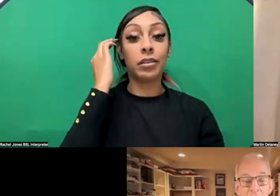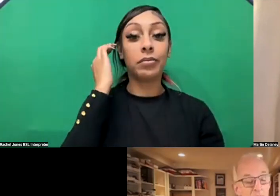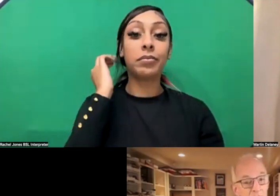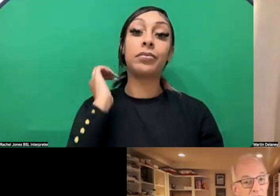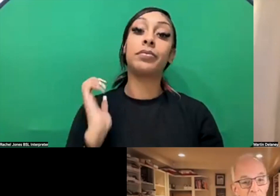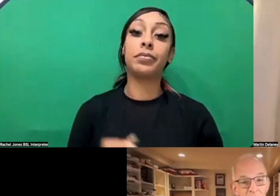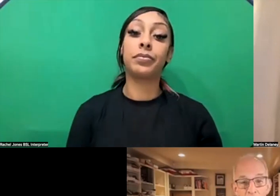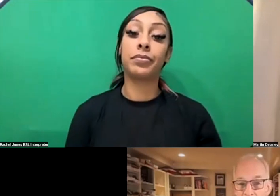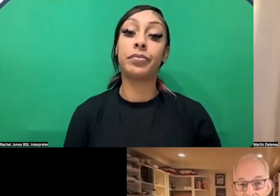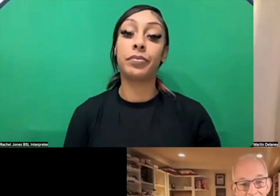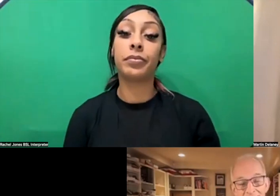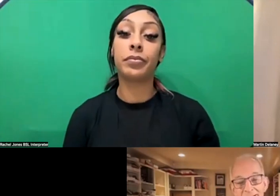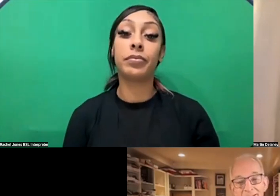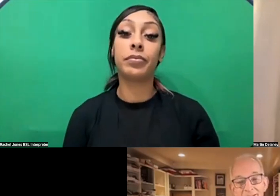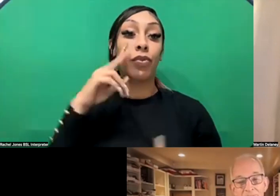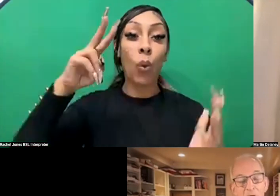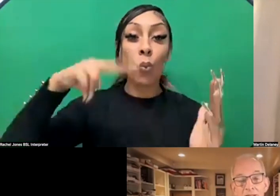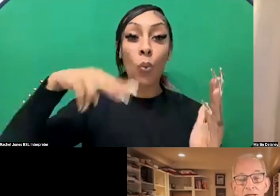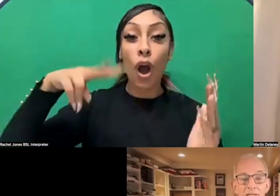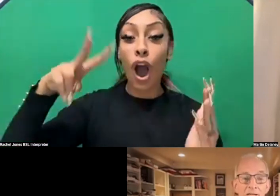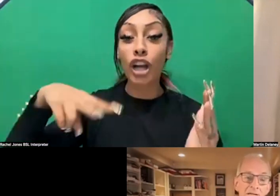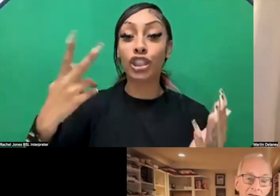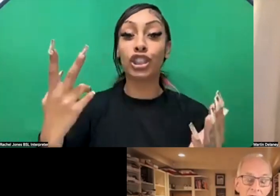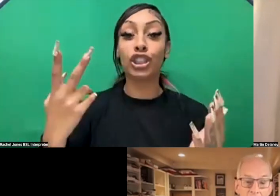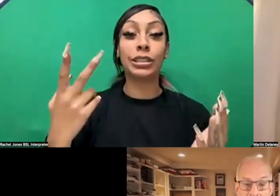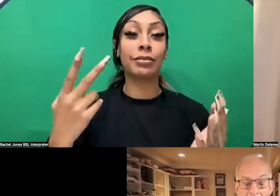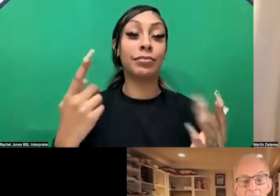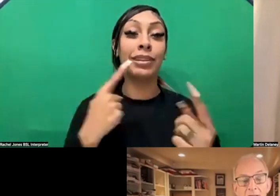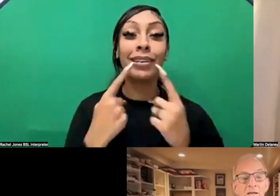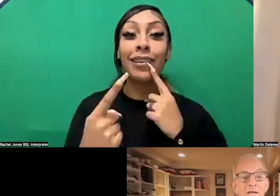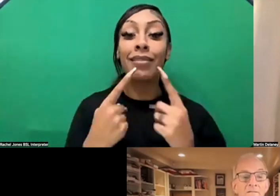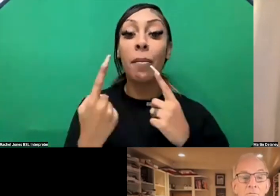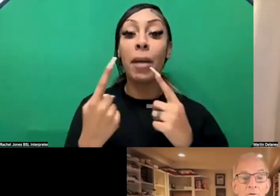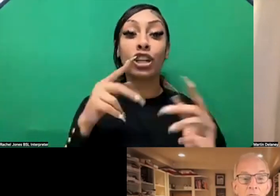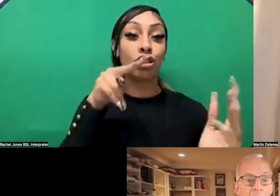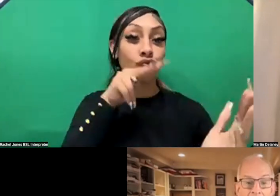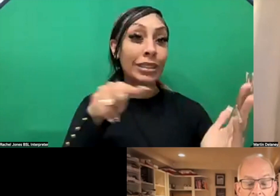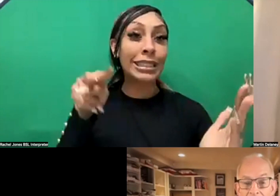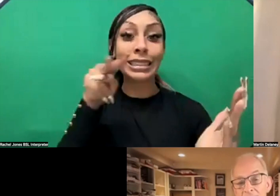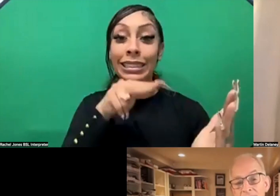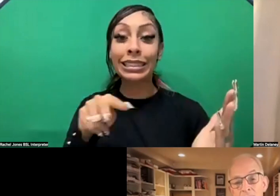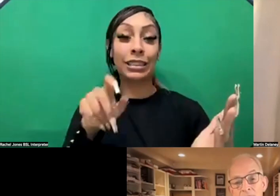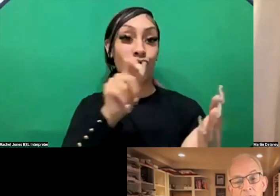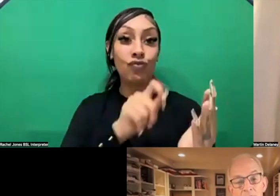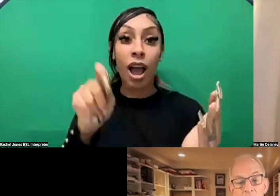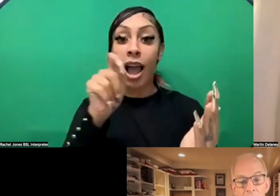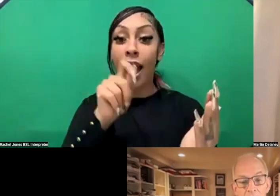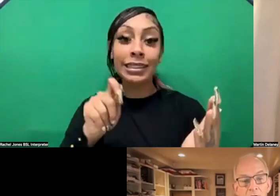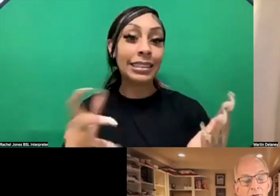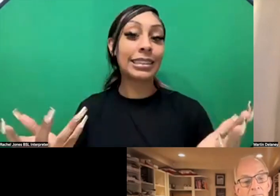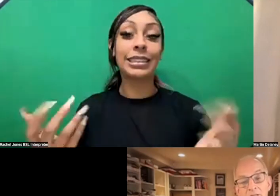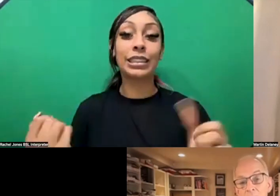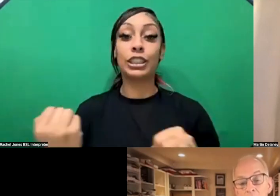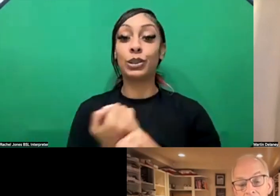that we use for watching content, for reading, for writing, for doing